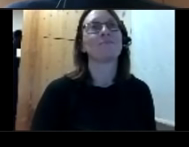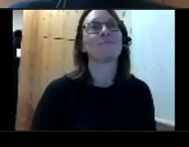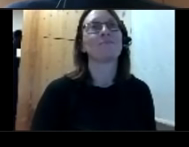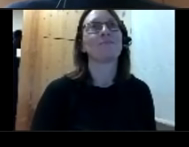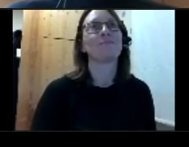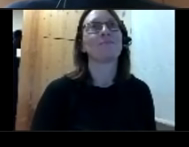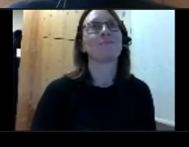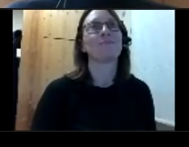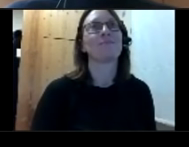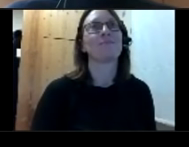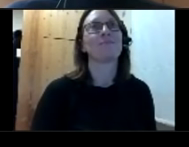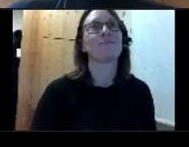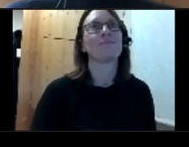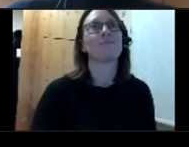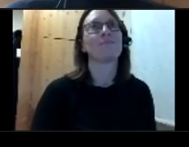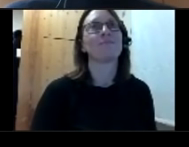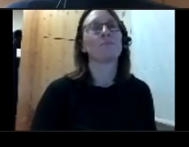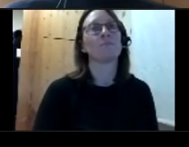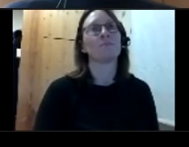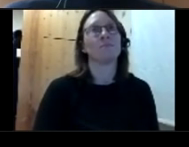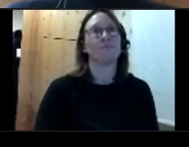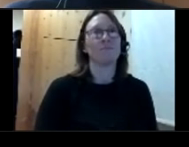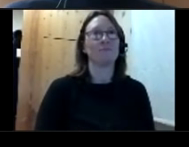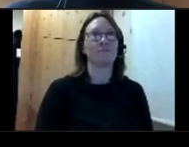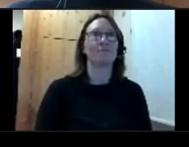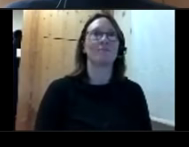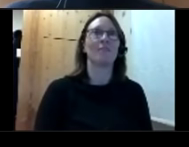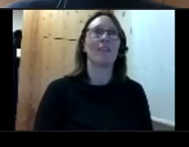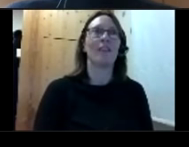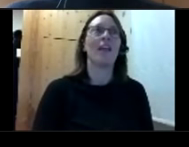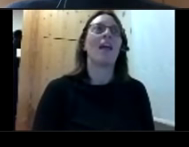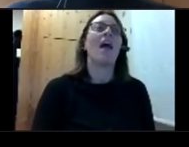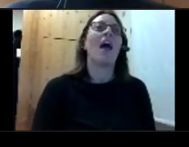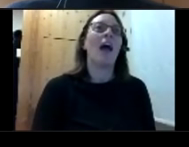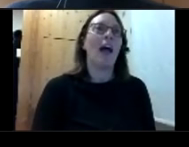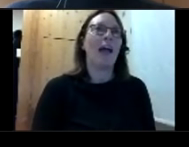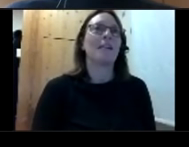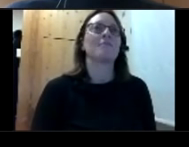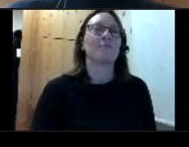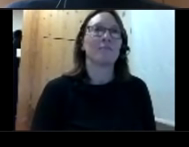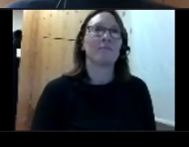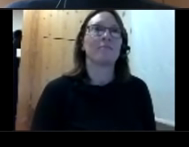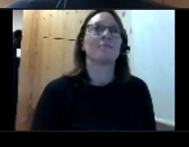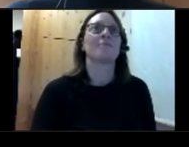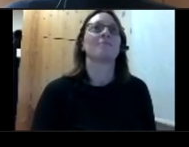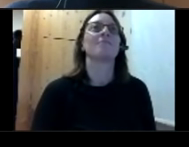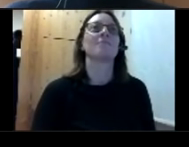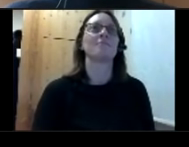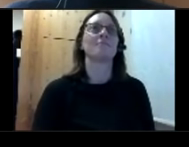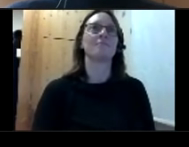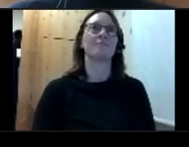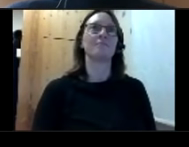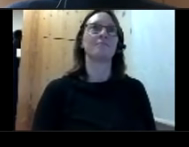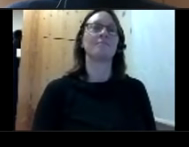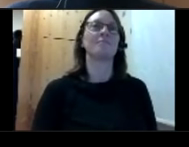or to feel that there's so much to get done. I think the next step is really about priorities, isn't it? I think that being clear about internal processes, being clear